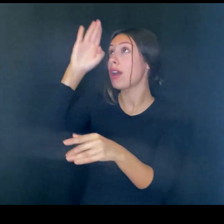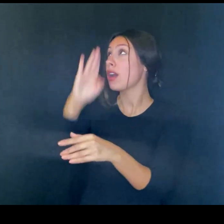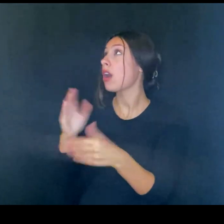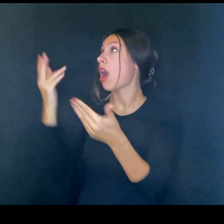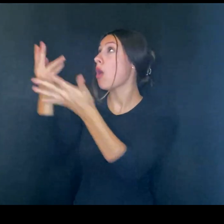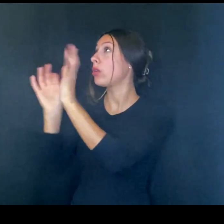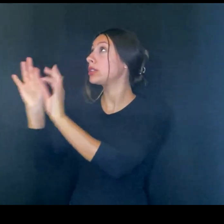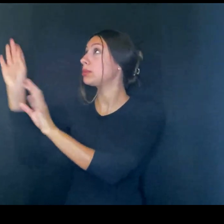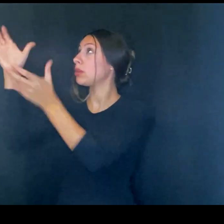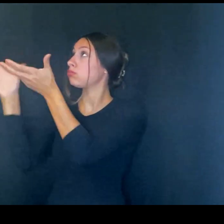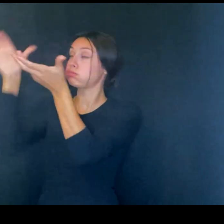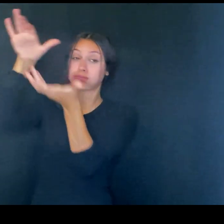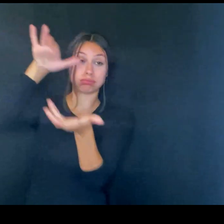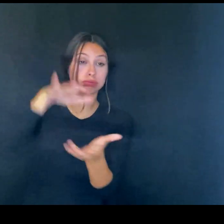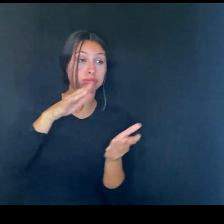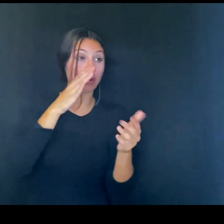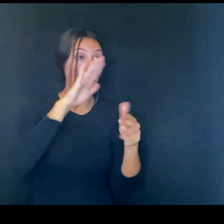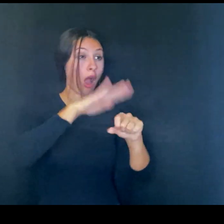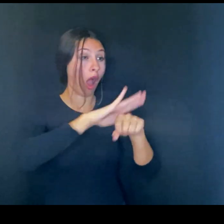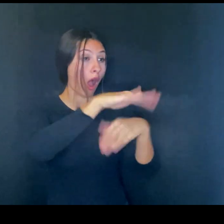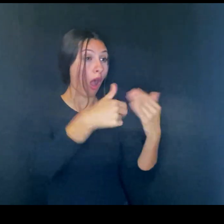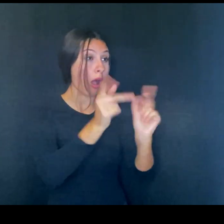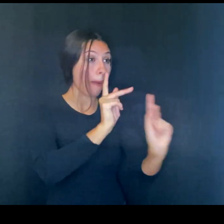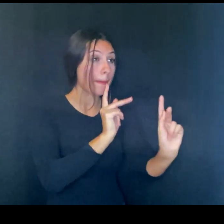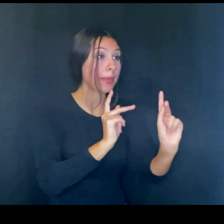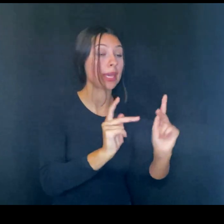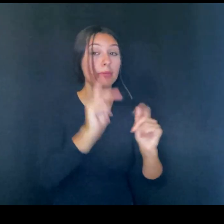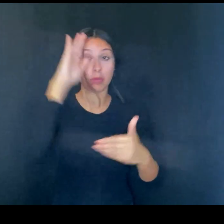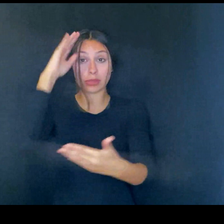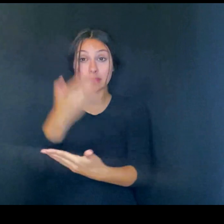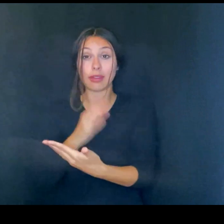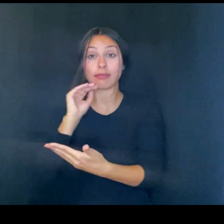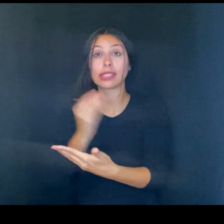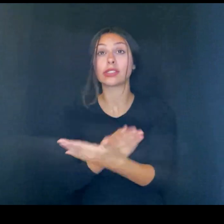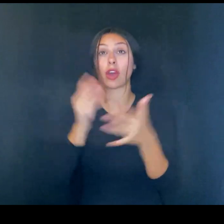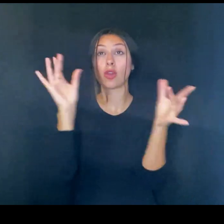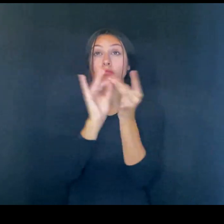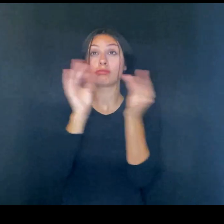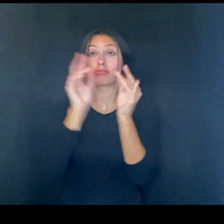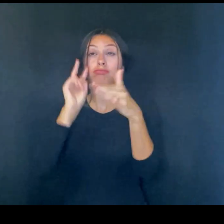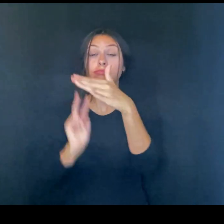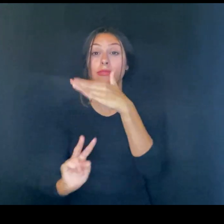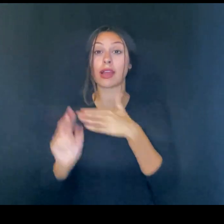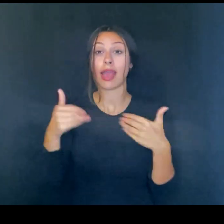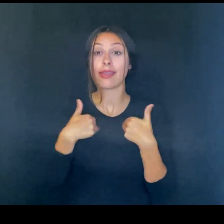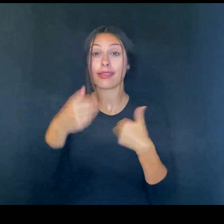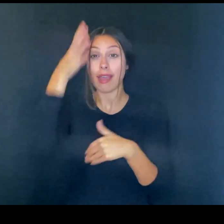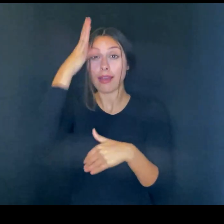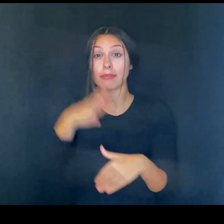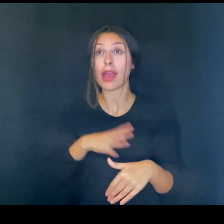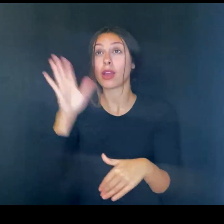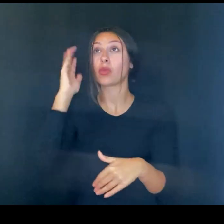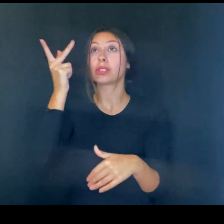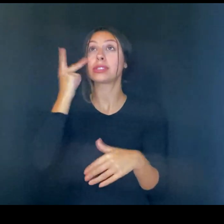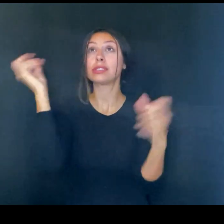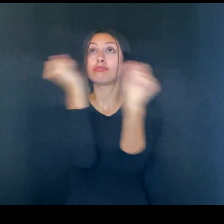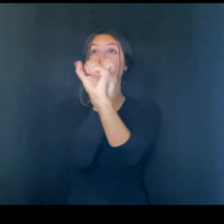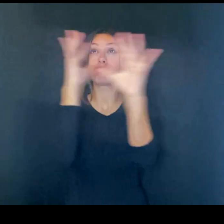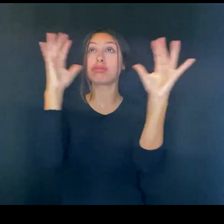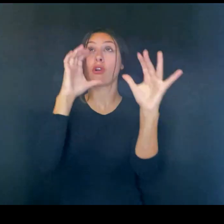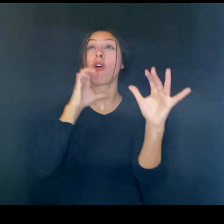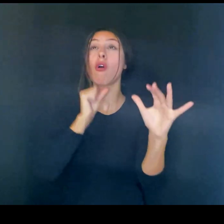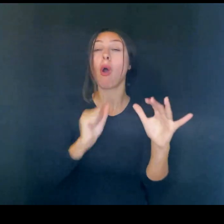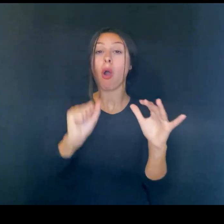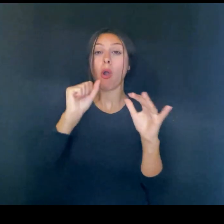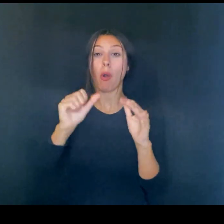on all people. Sons and daughters will prophesy. Young men will see visions. Old